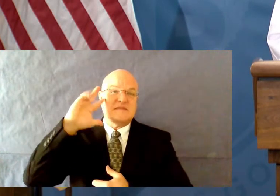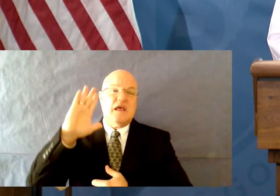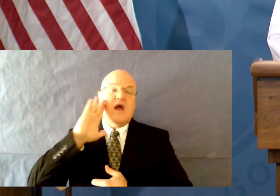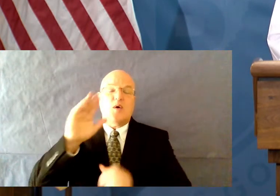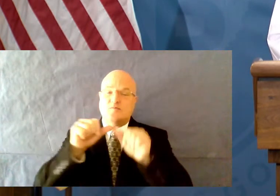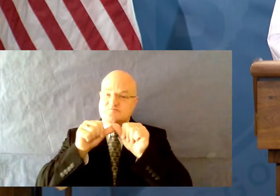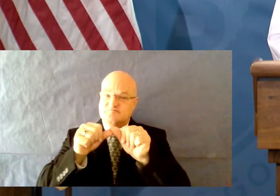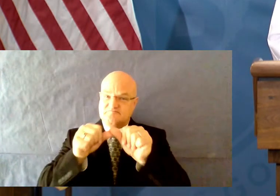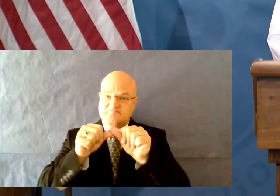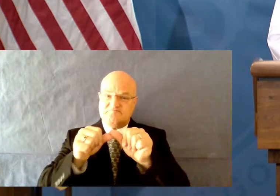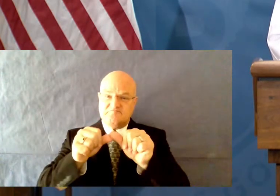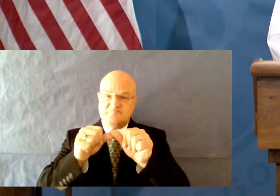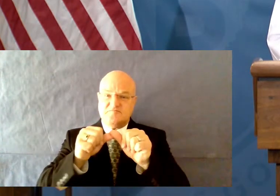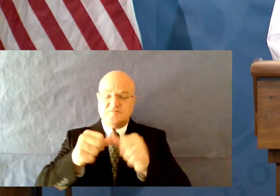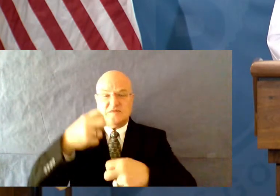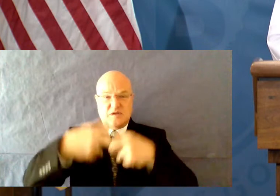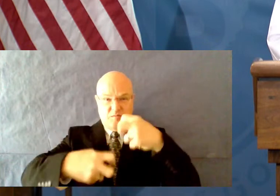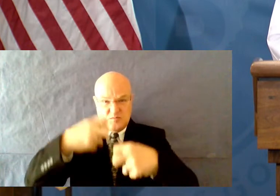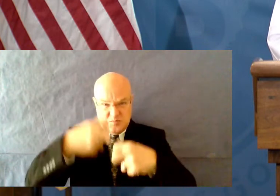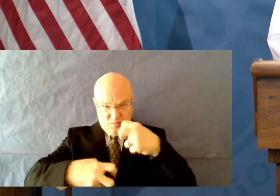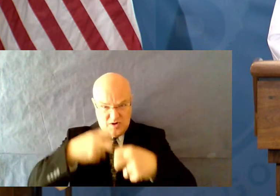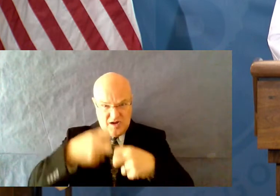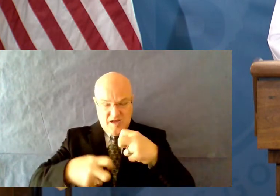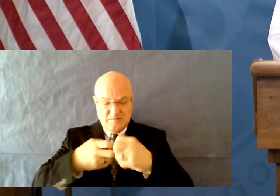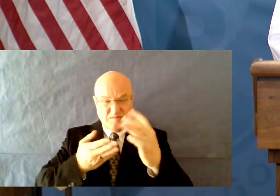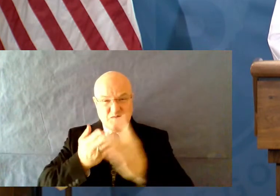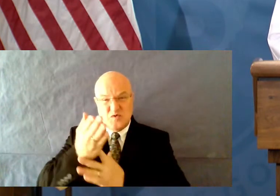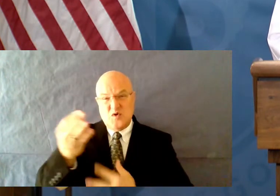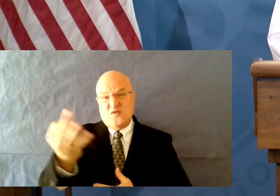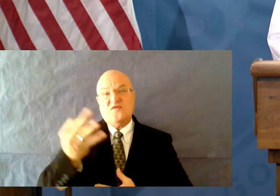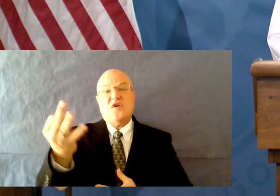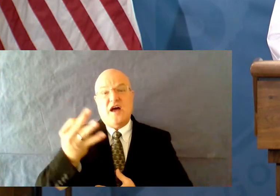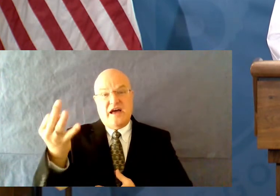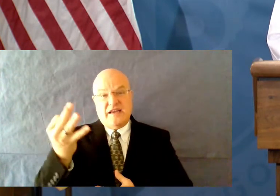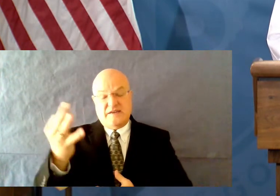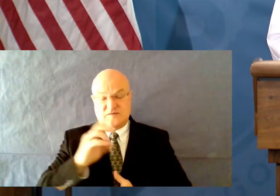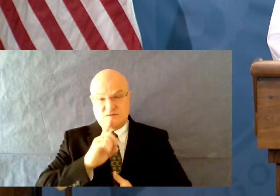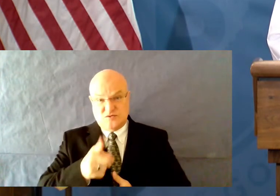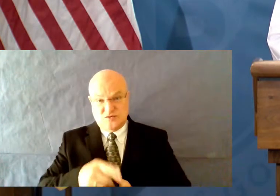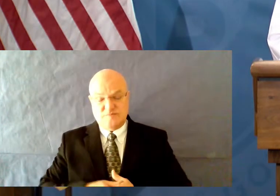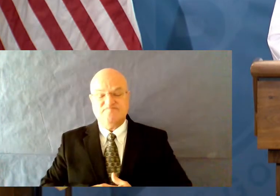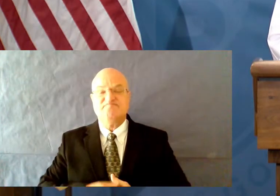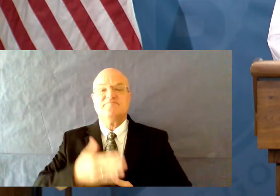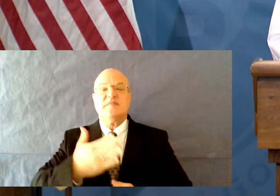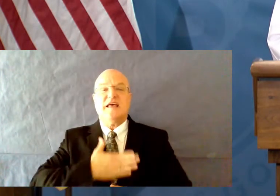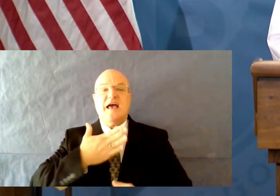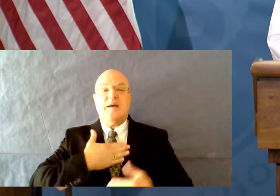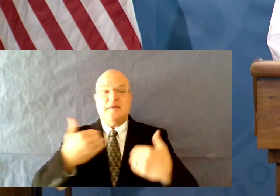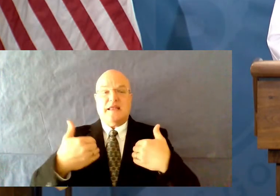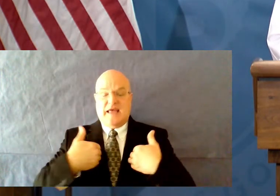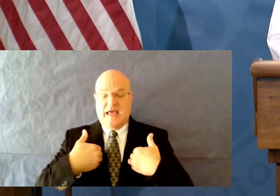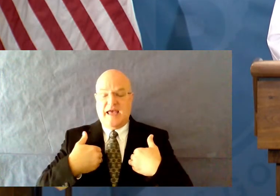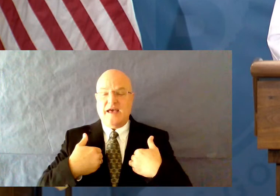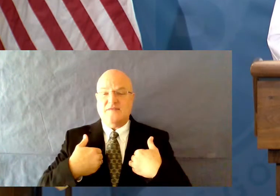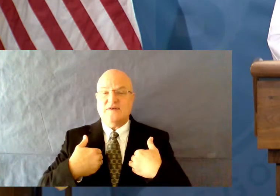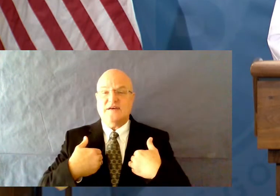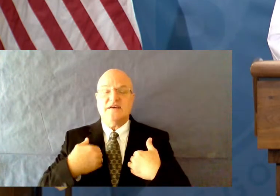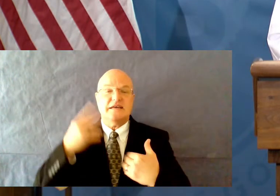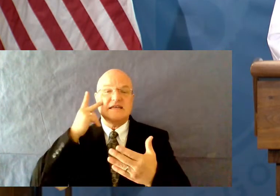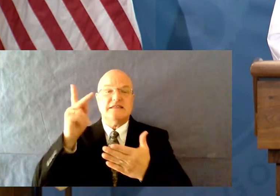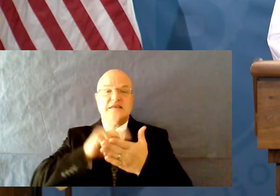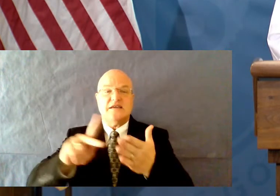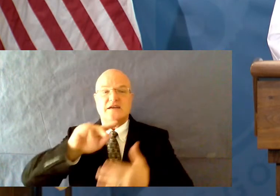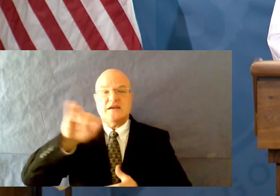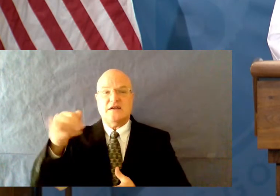to be an issue through Friday at least. I'm delighted to be joined today by Secretary